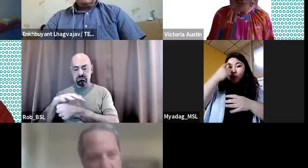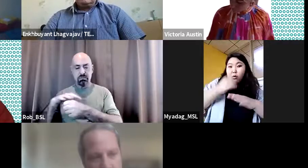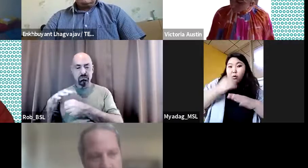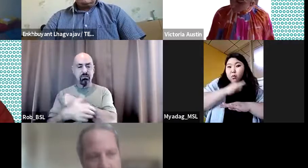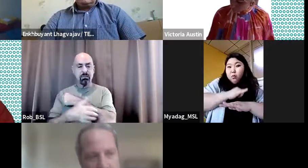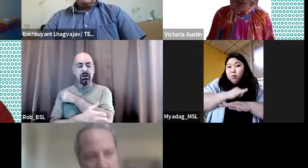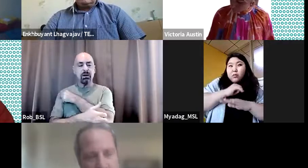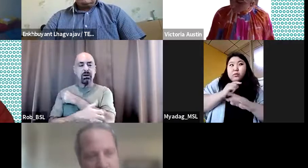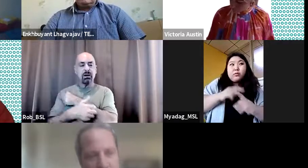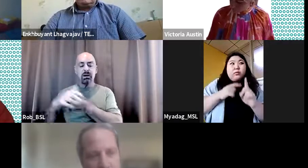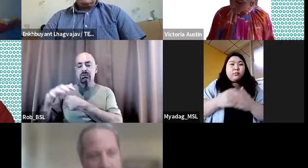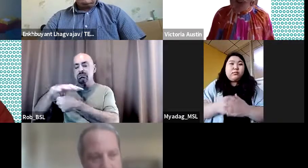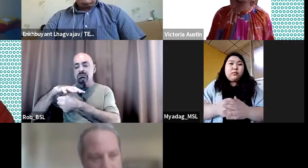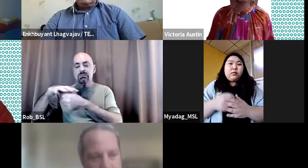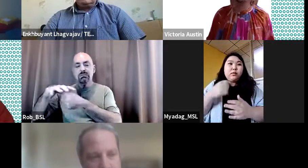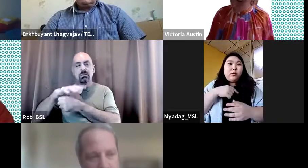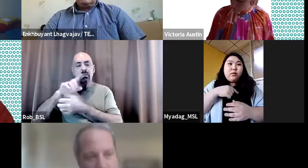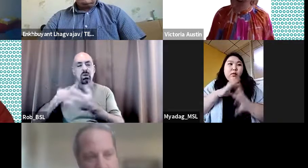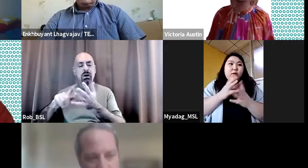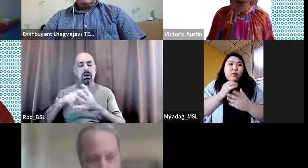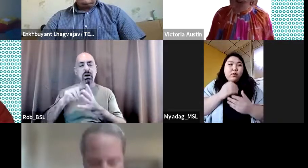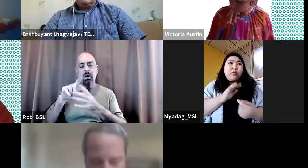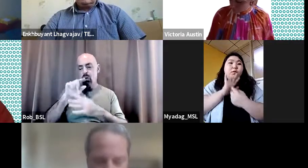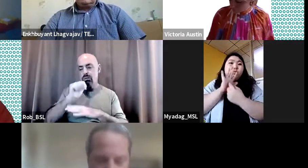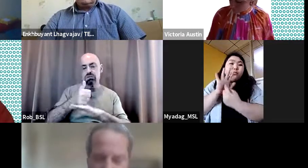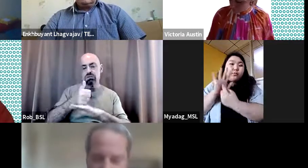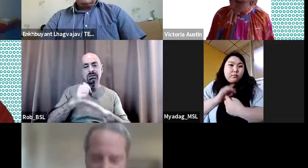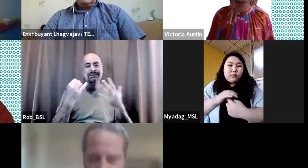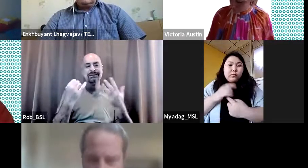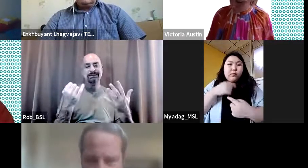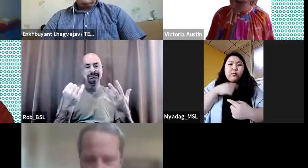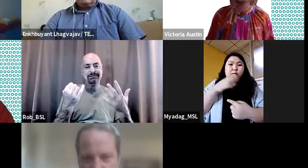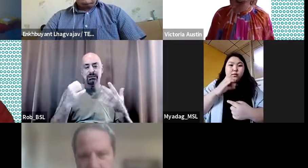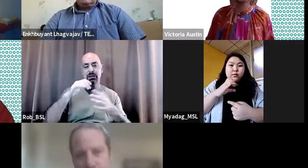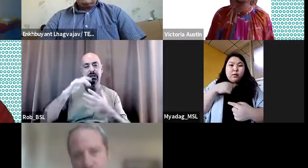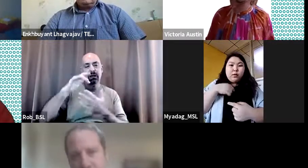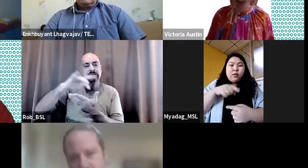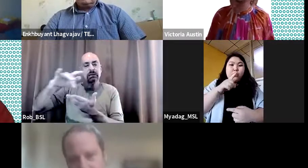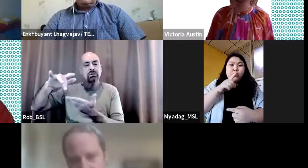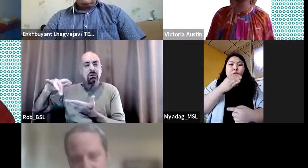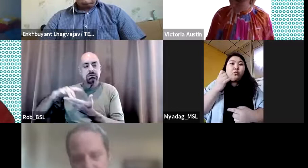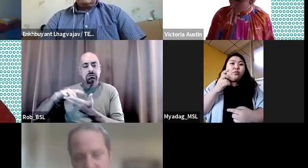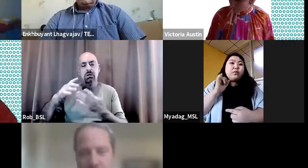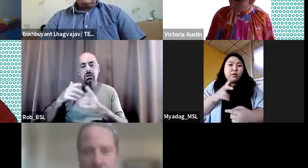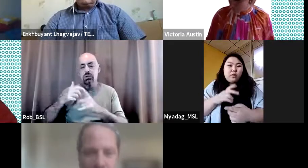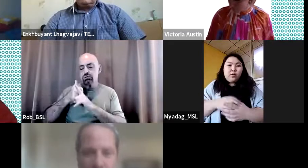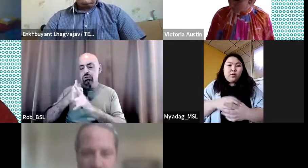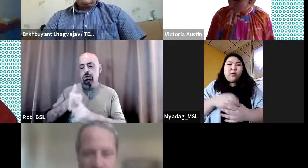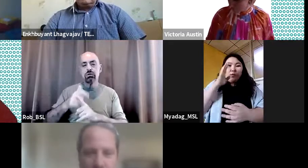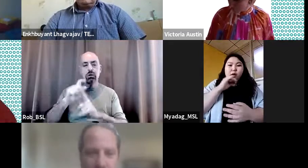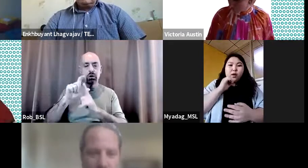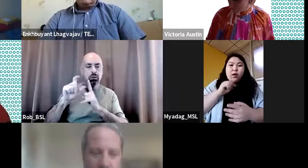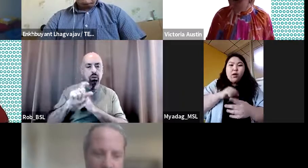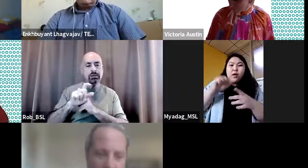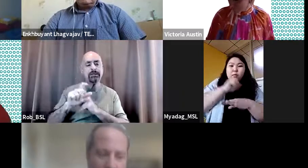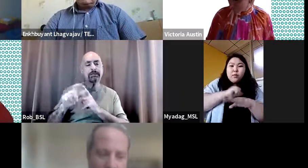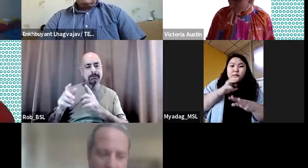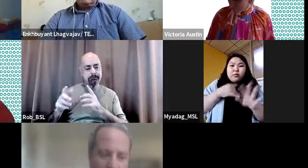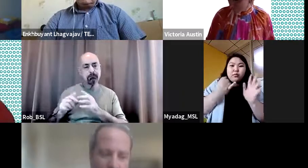areas. We developed 6 sub-centers providing infrastructure, public amenities,